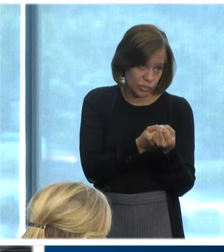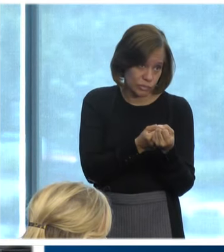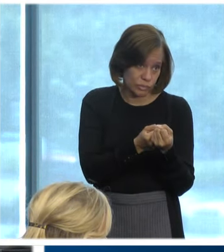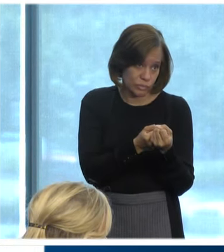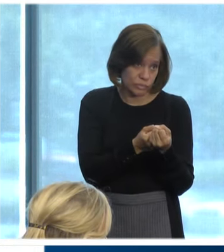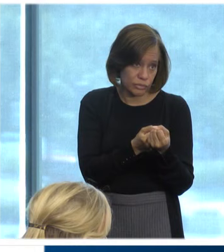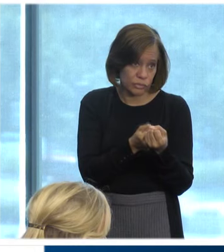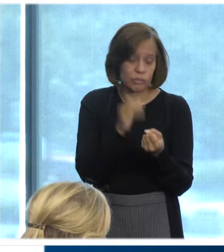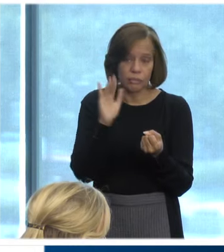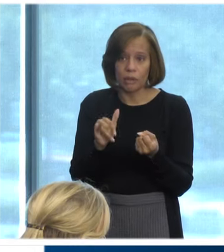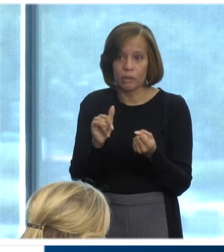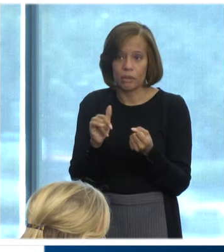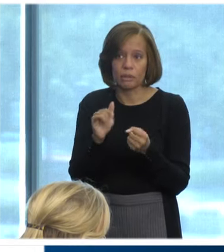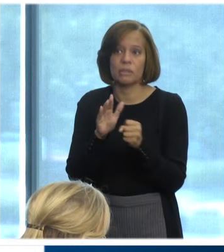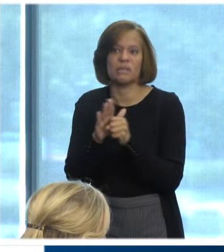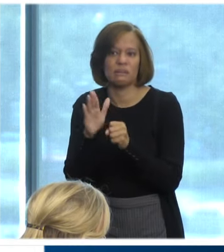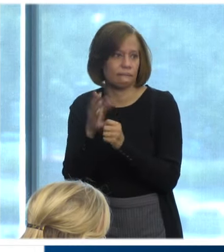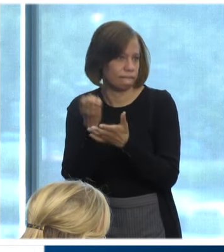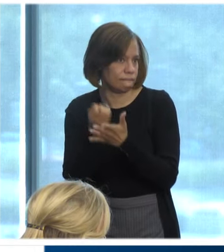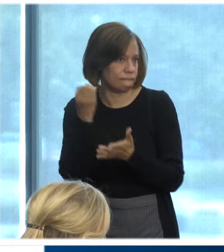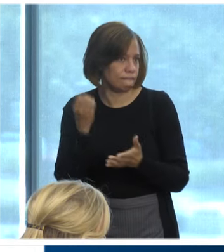by a preponderance of the evidence.